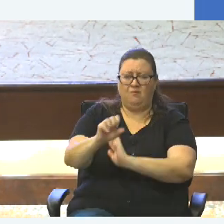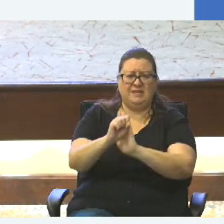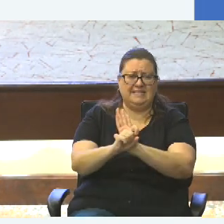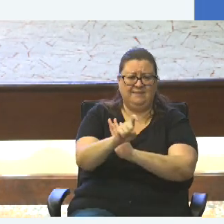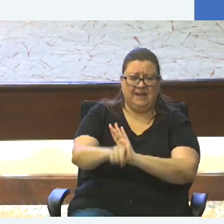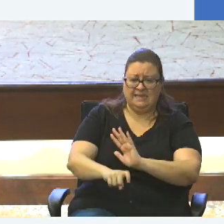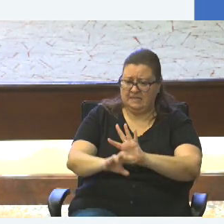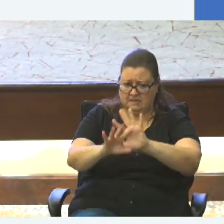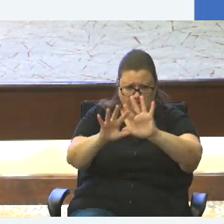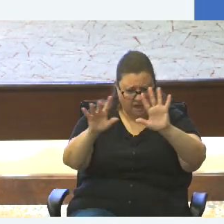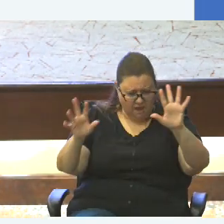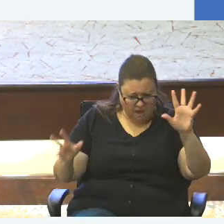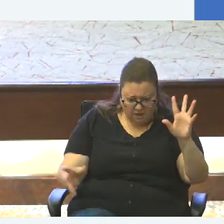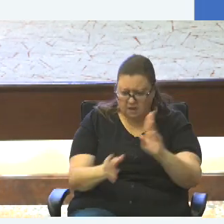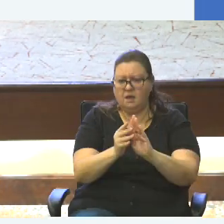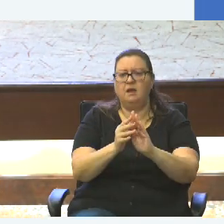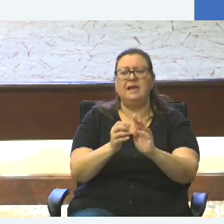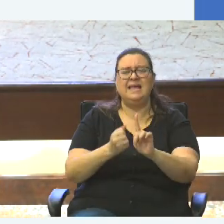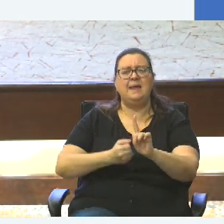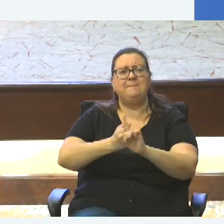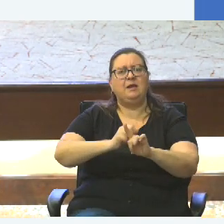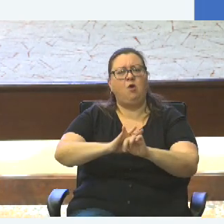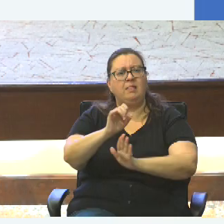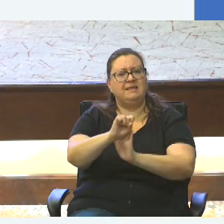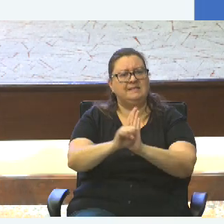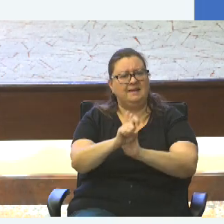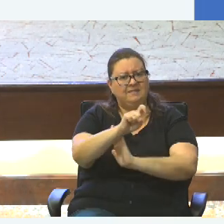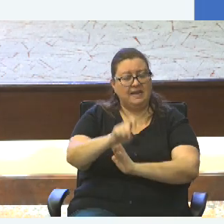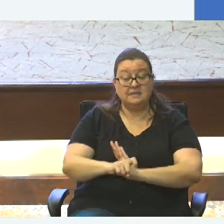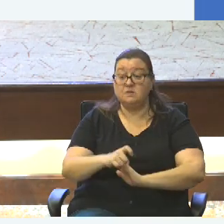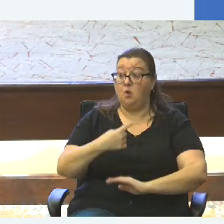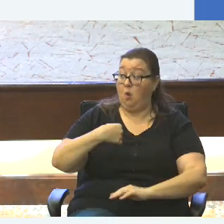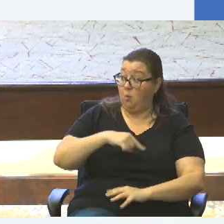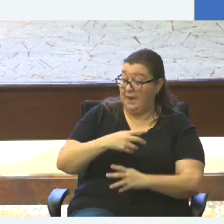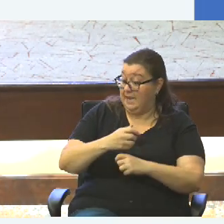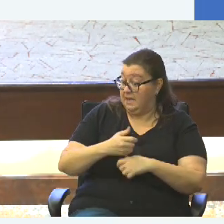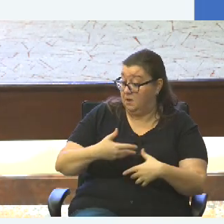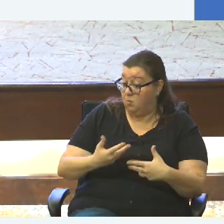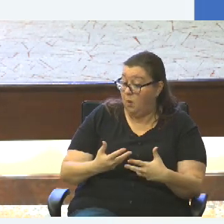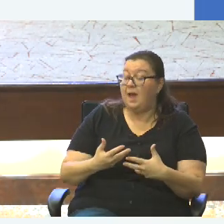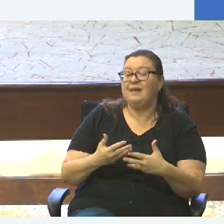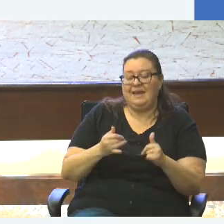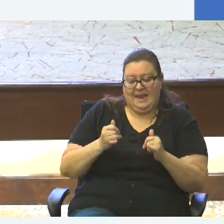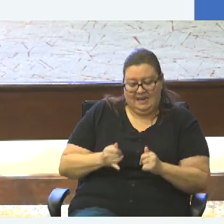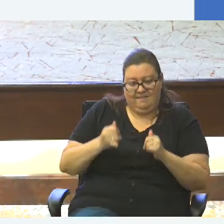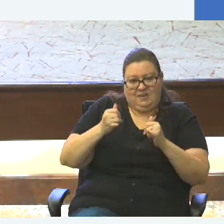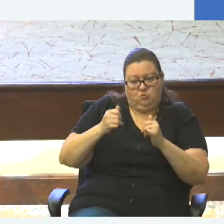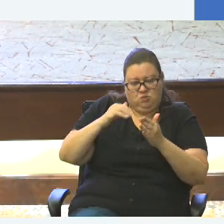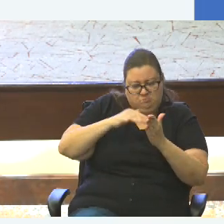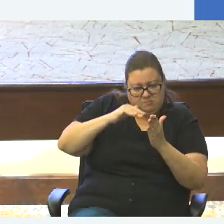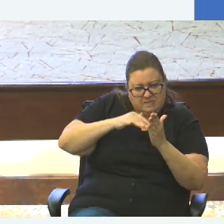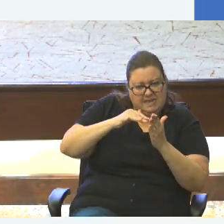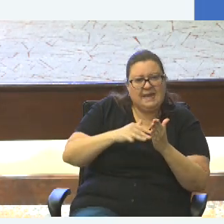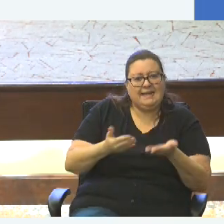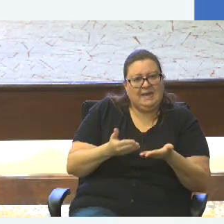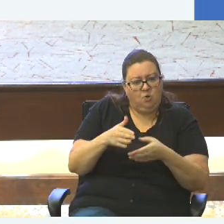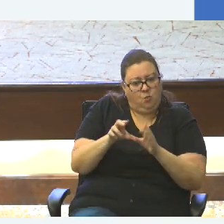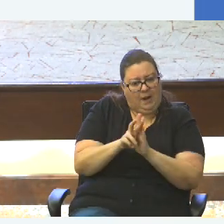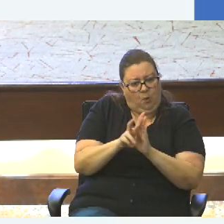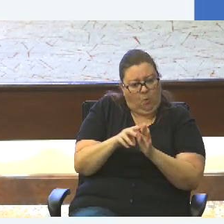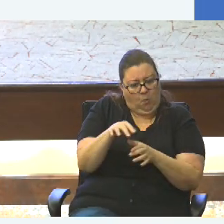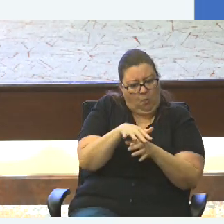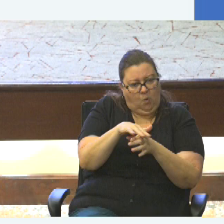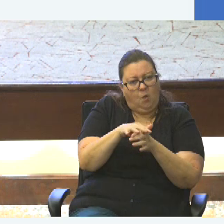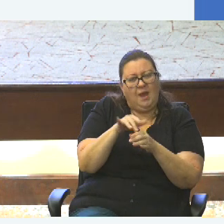then combine that for the overall state impact. What we, of course, get out of it is we get an individual economic impact study performed for the Waco Regional